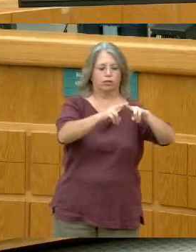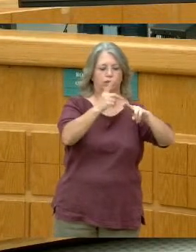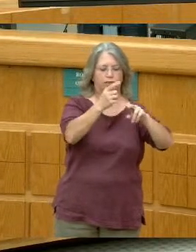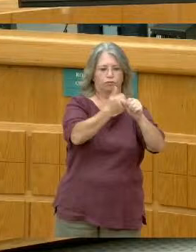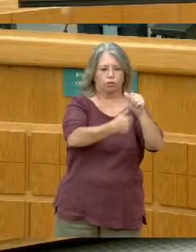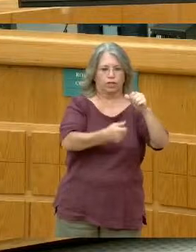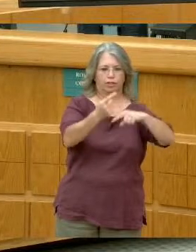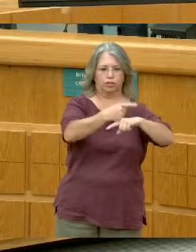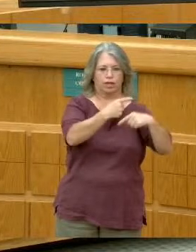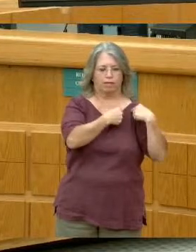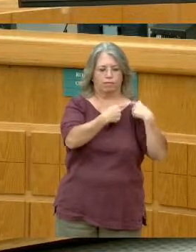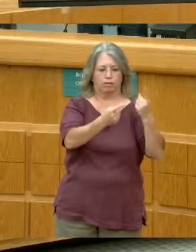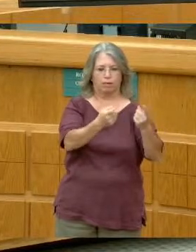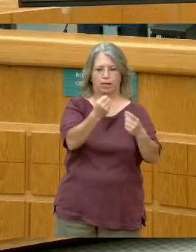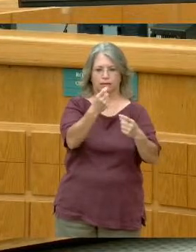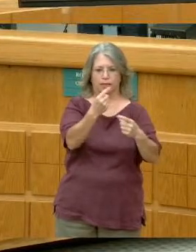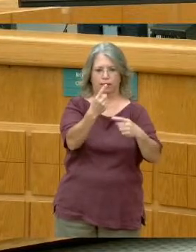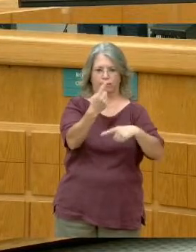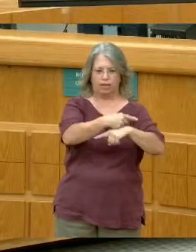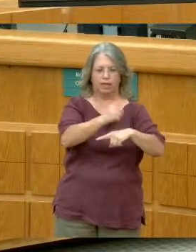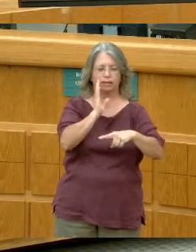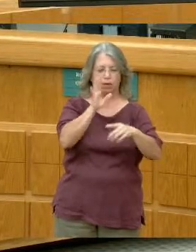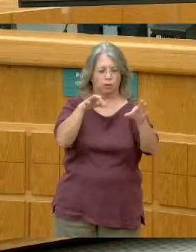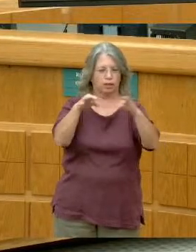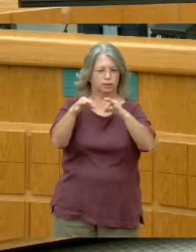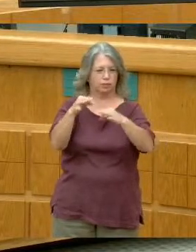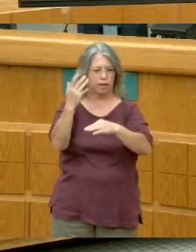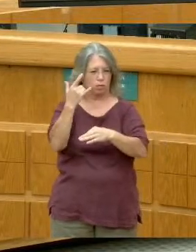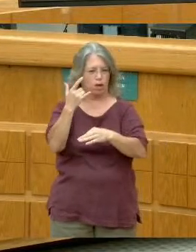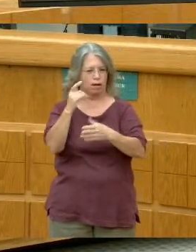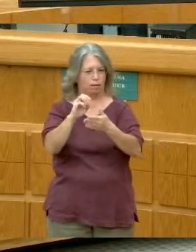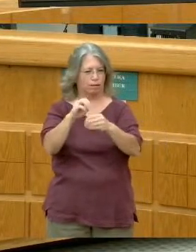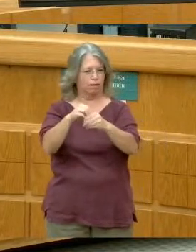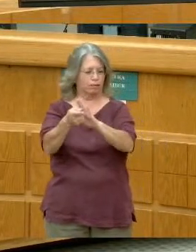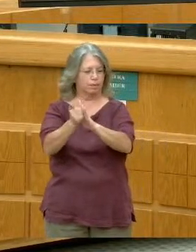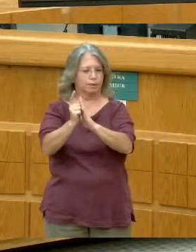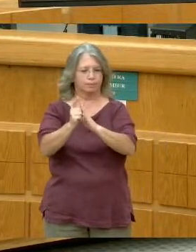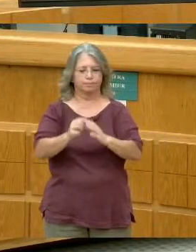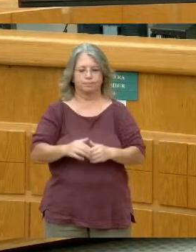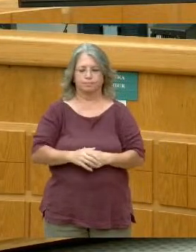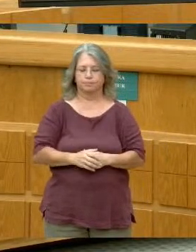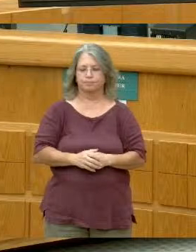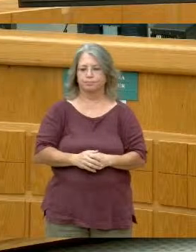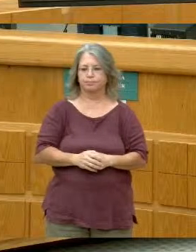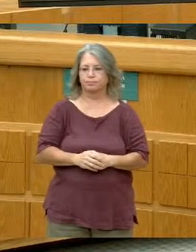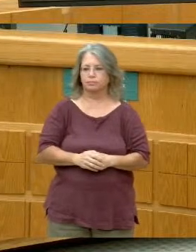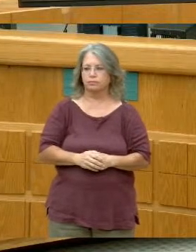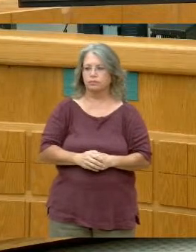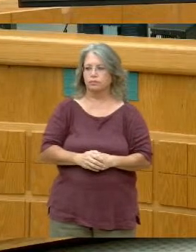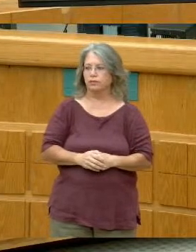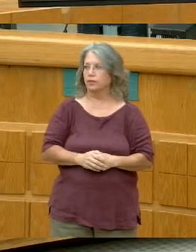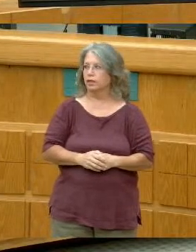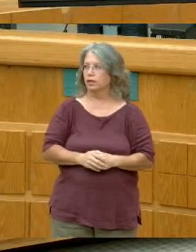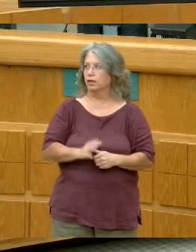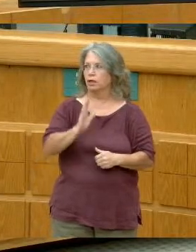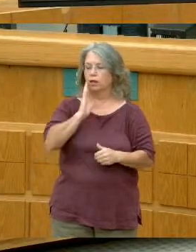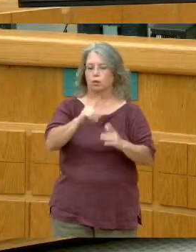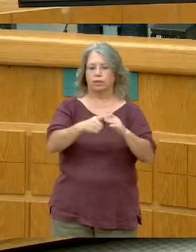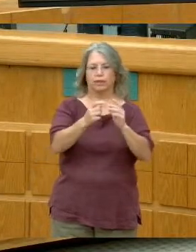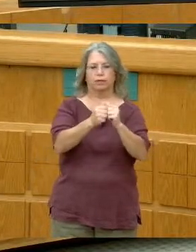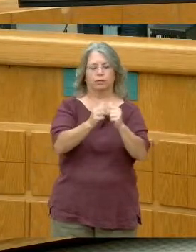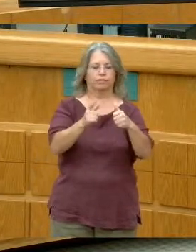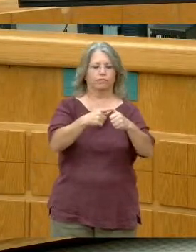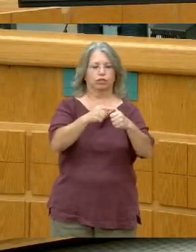past 11 days or so, and I'll explain that in a moment today. Okay, but let's begin with this graph that we normally show.